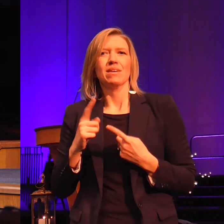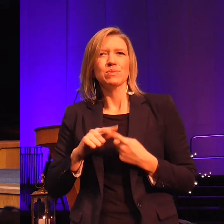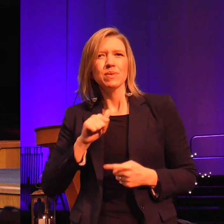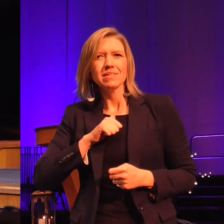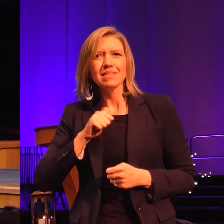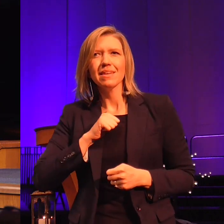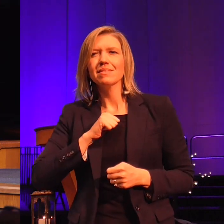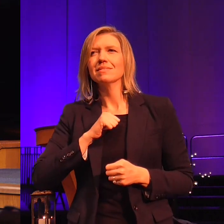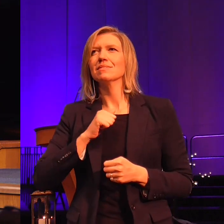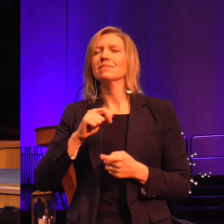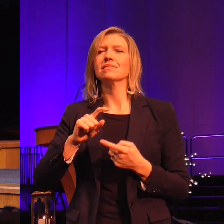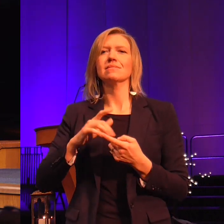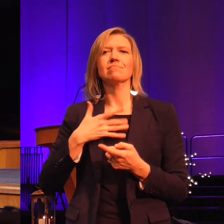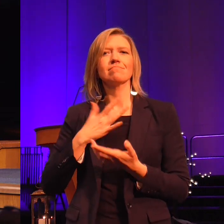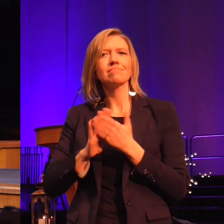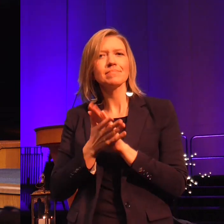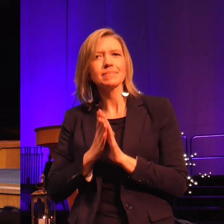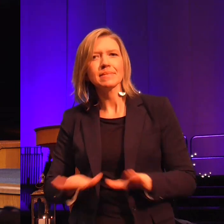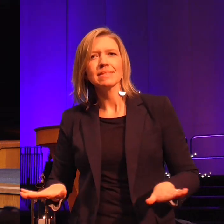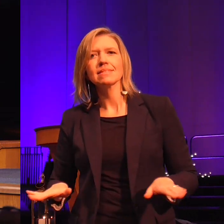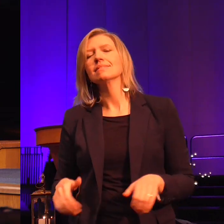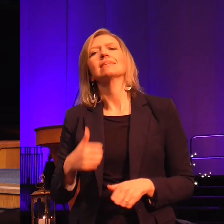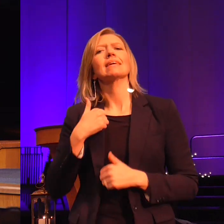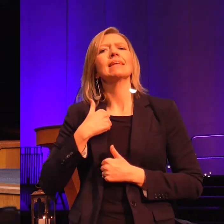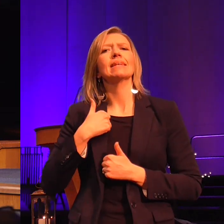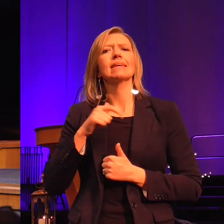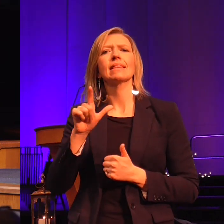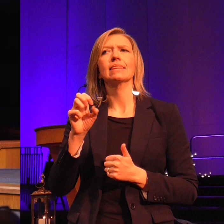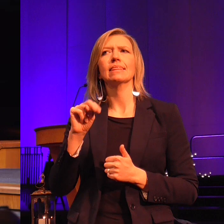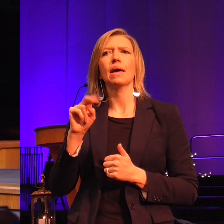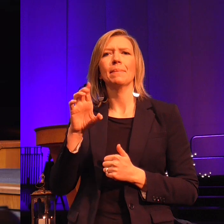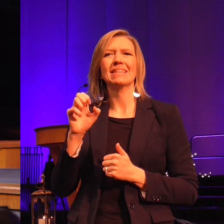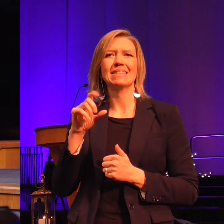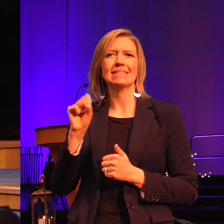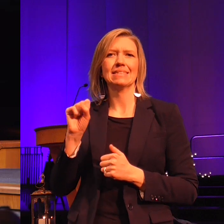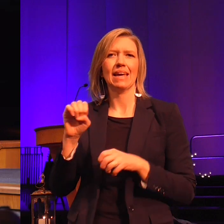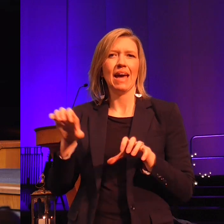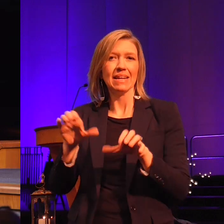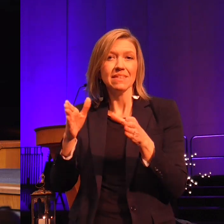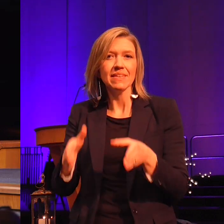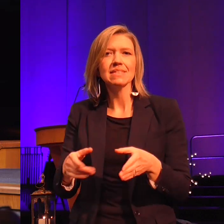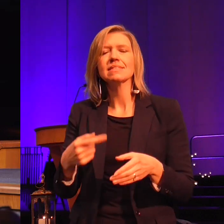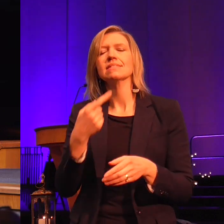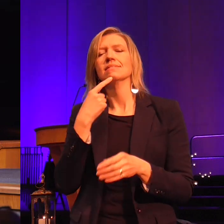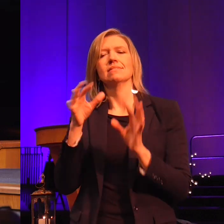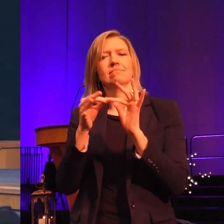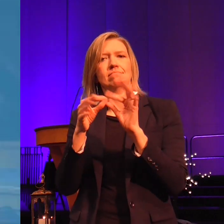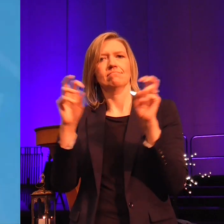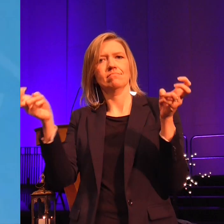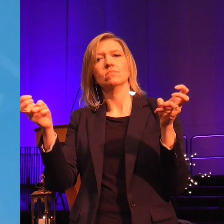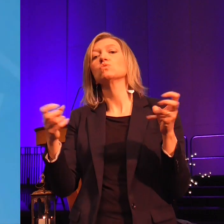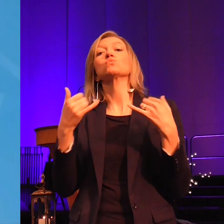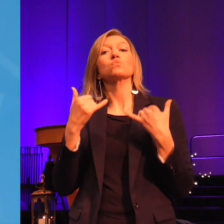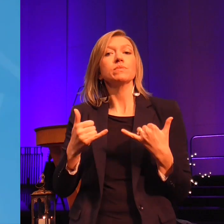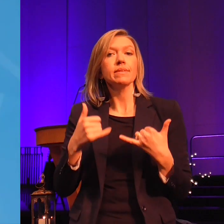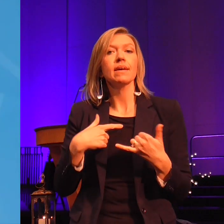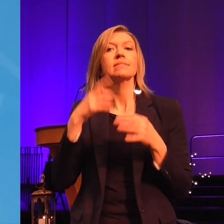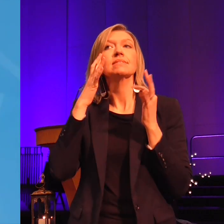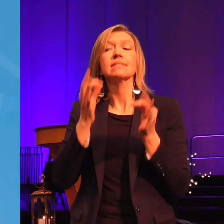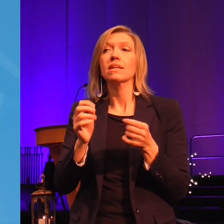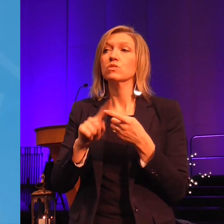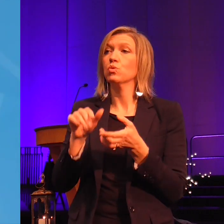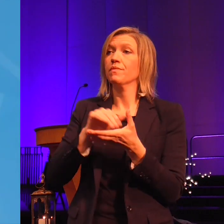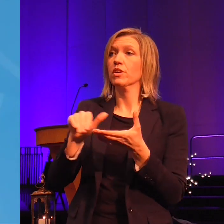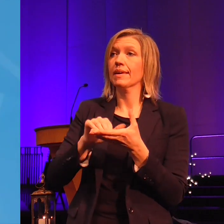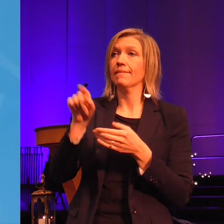peace. Canadian Lebanese activist Najwa Zebian says, "Today I decided to forgive you, not because